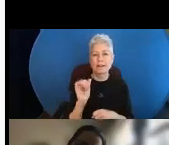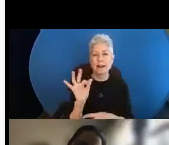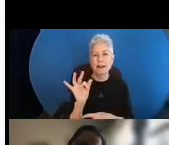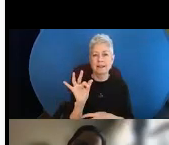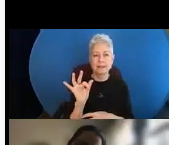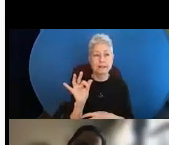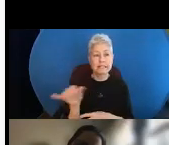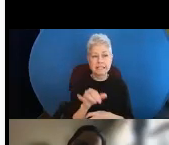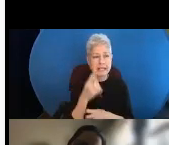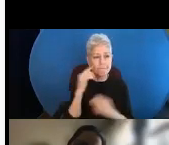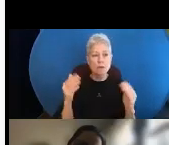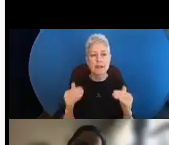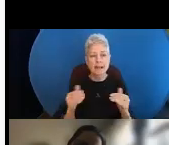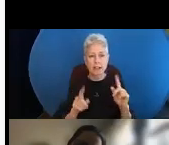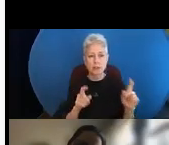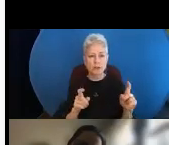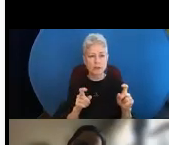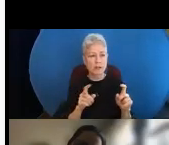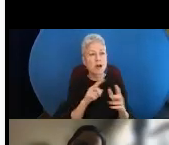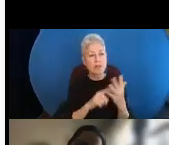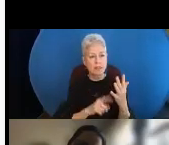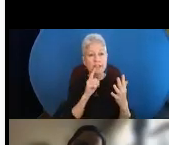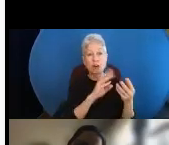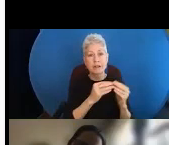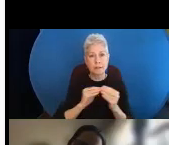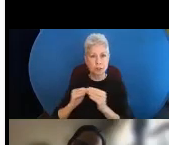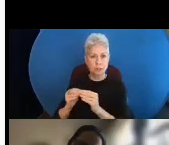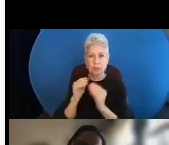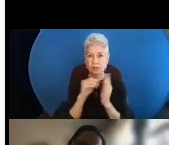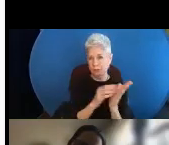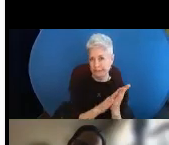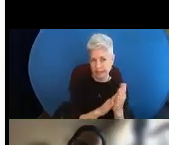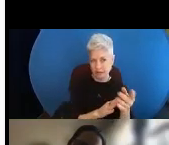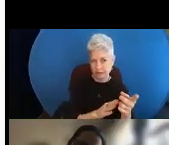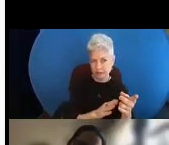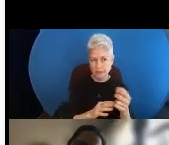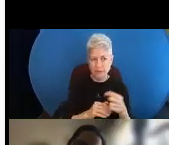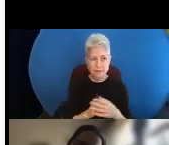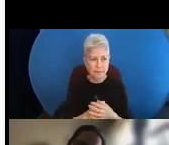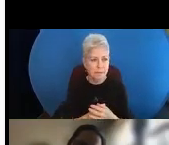Same goes for the next question, although these will be figures that you enter here.